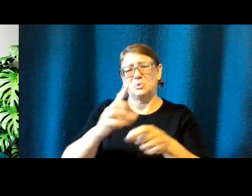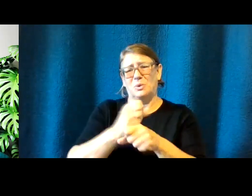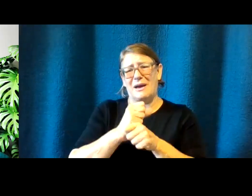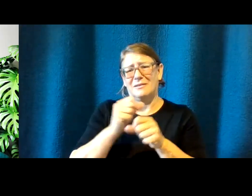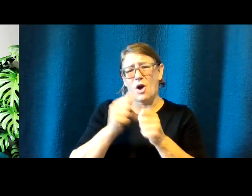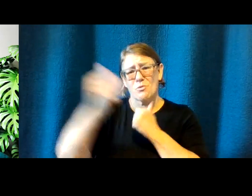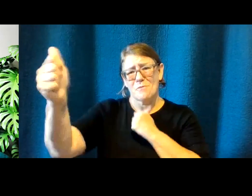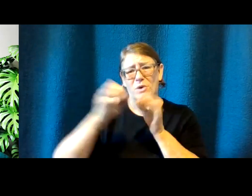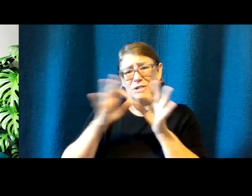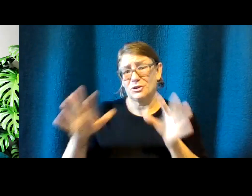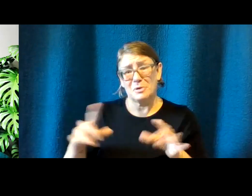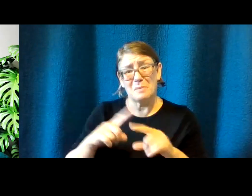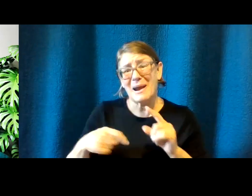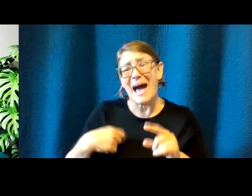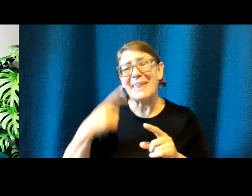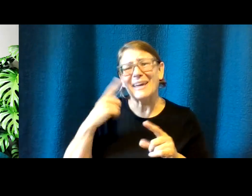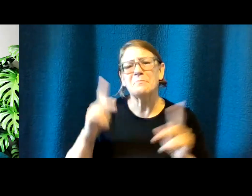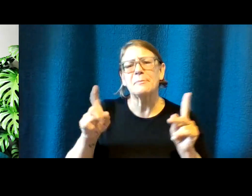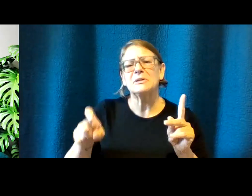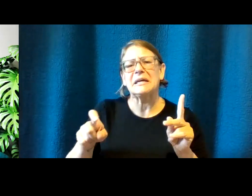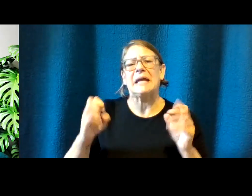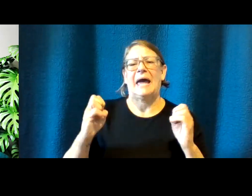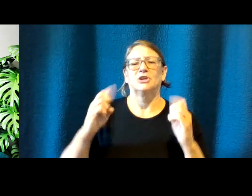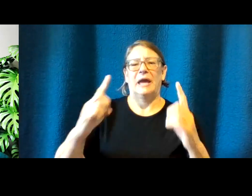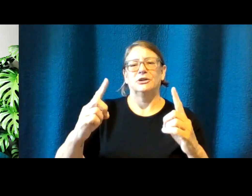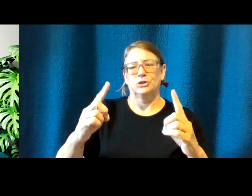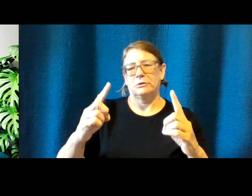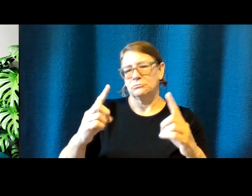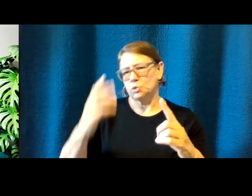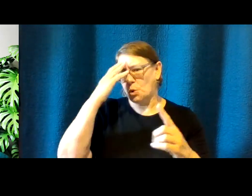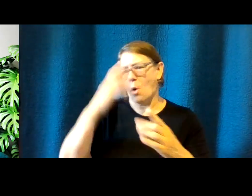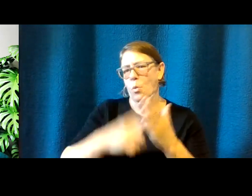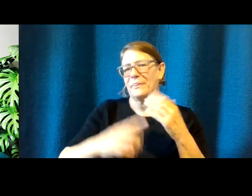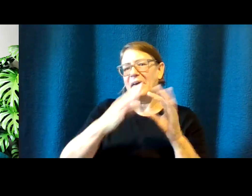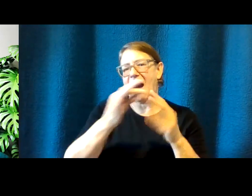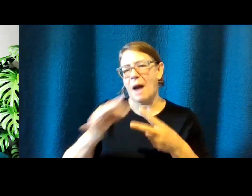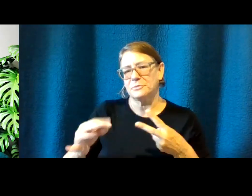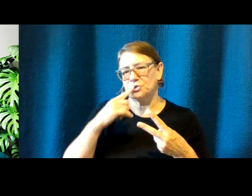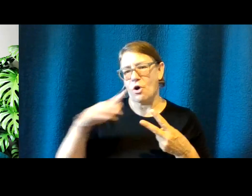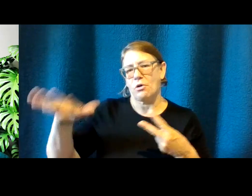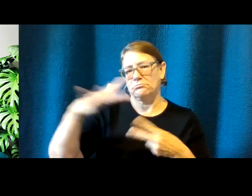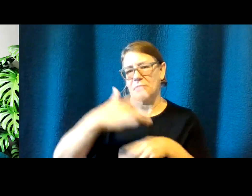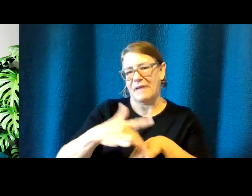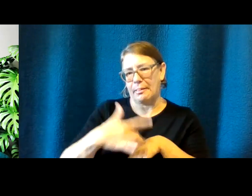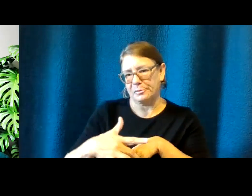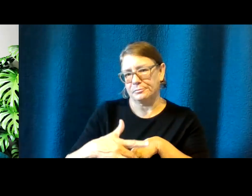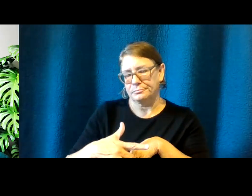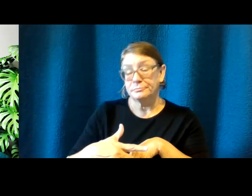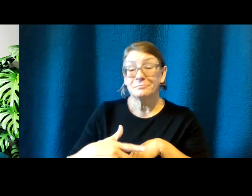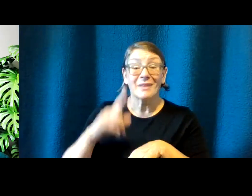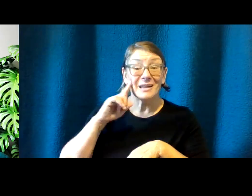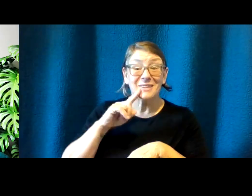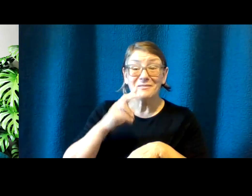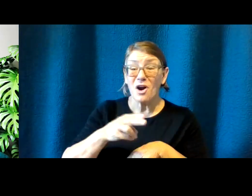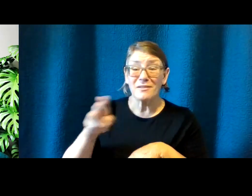I think people just need to be educated that these are options out there, and that, you know, our deaf and hard of hearing people don't have